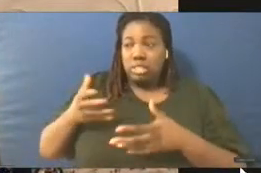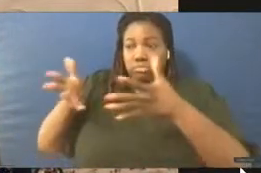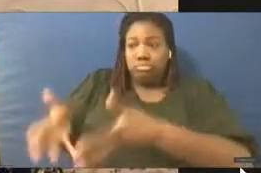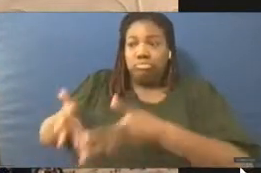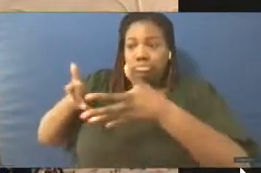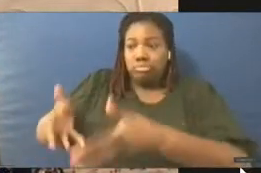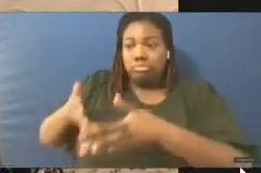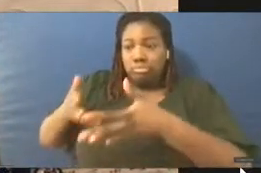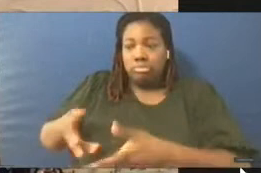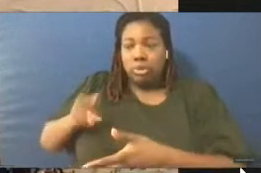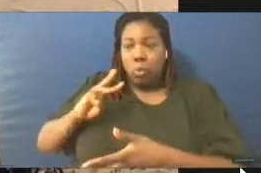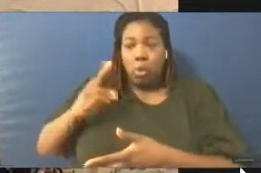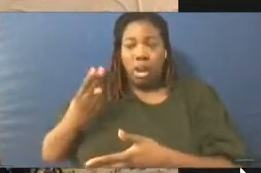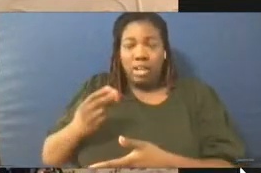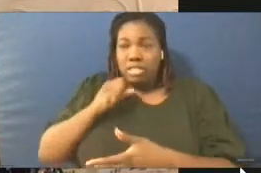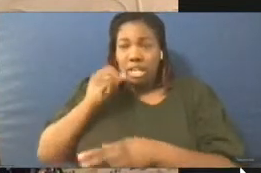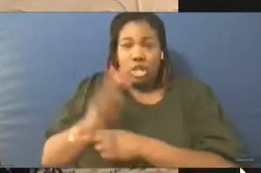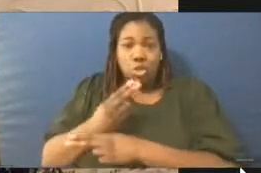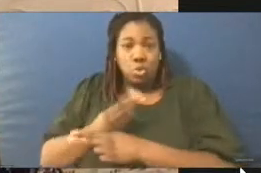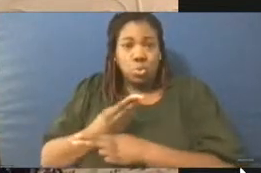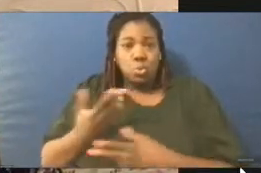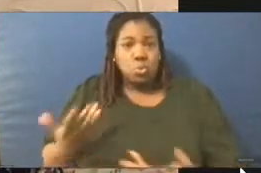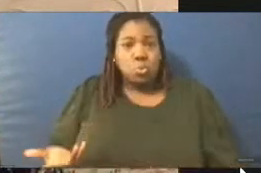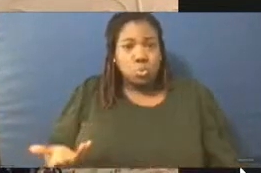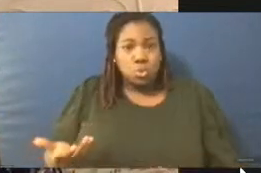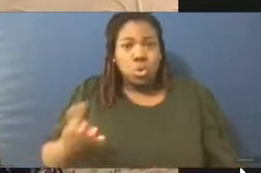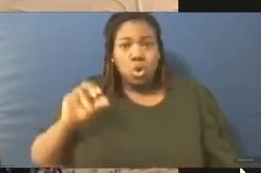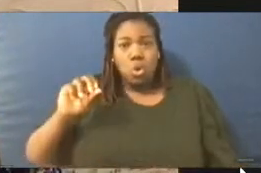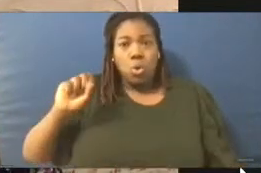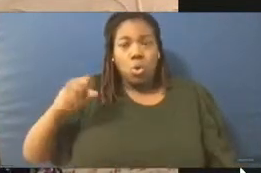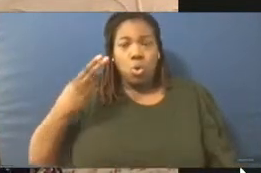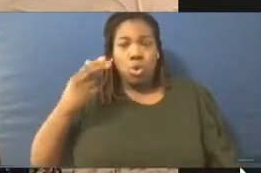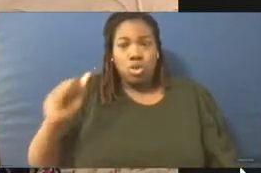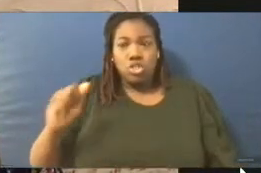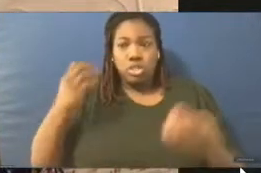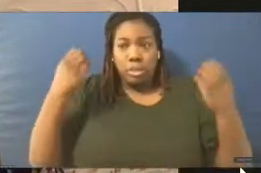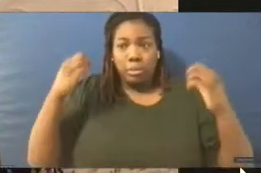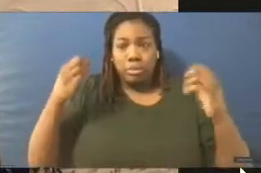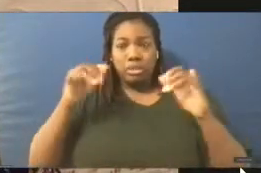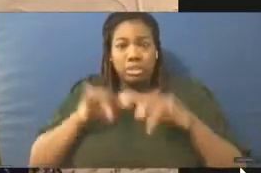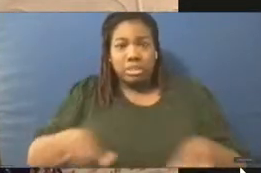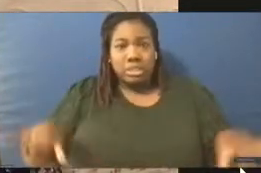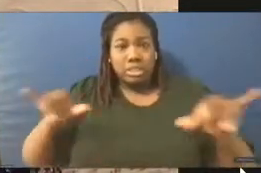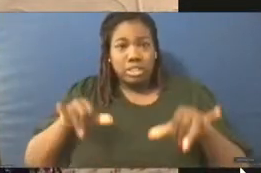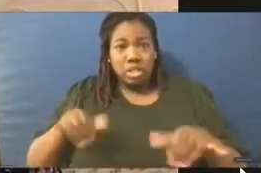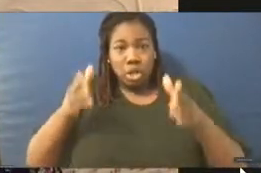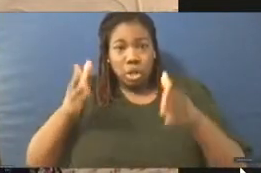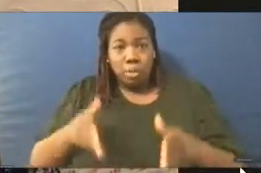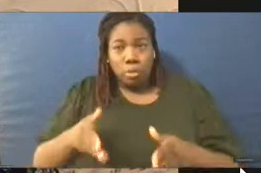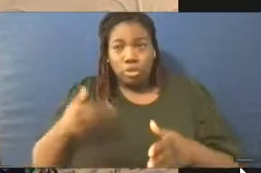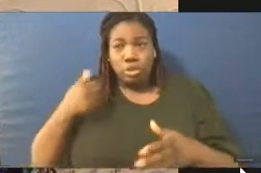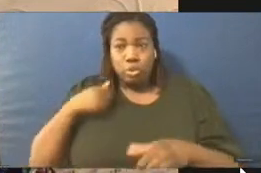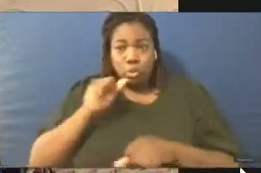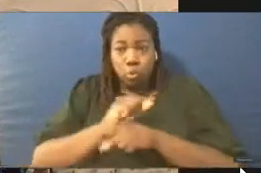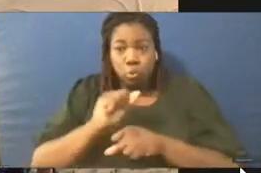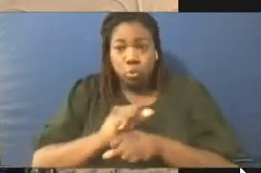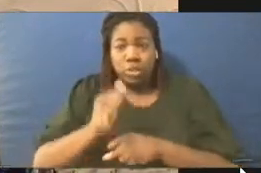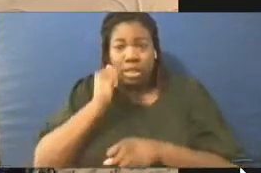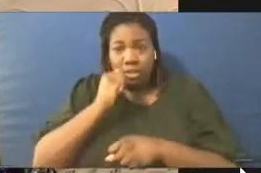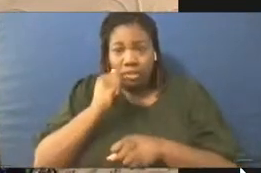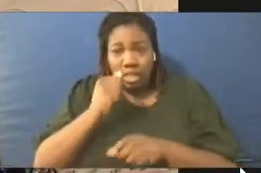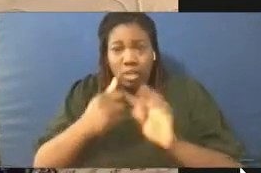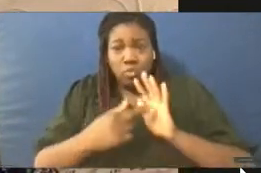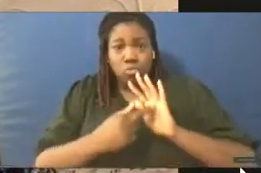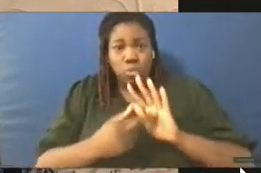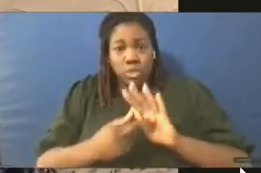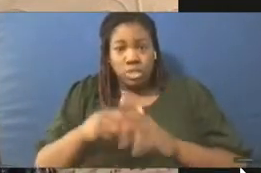And lastly, I'd like to say that this OSHA emergency standard, from someone who's on the front line and who represents the